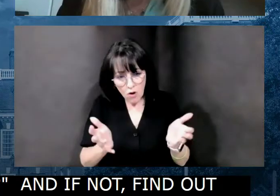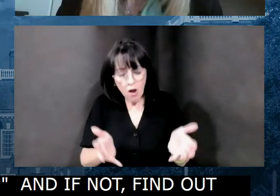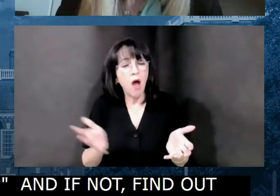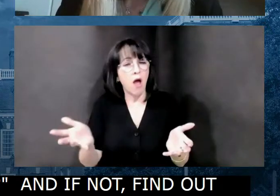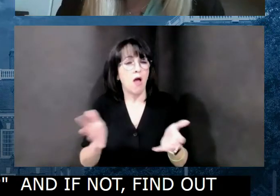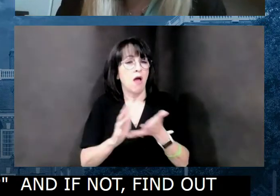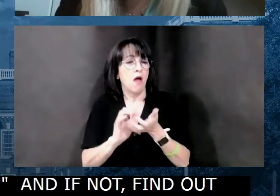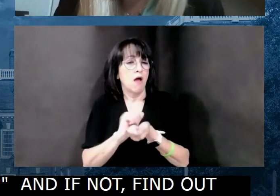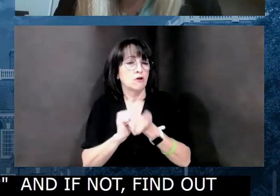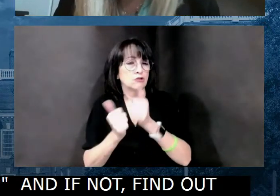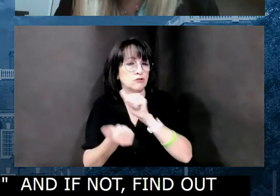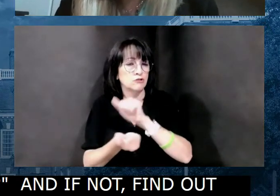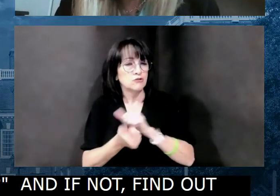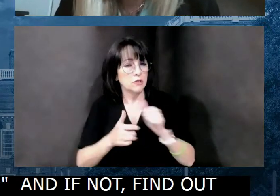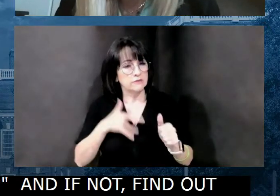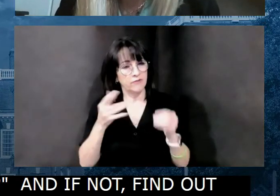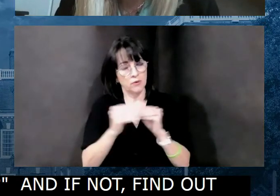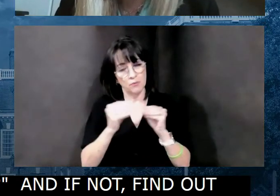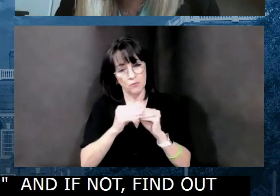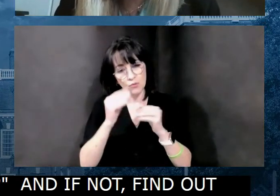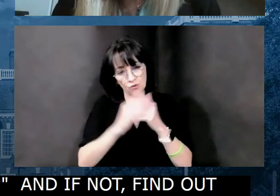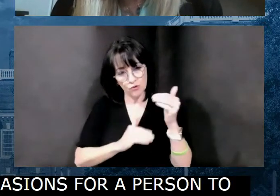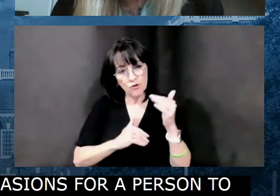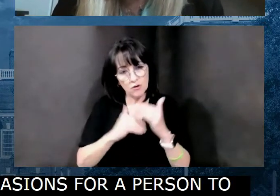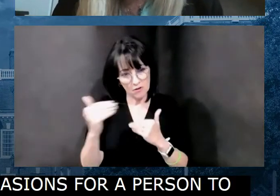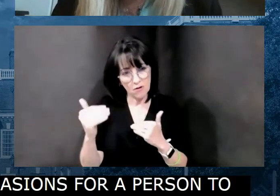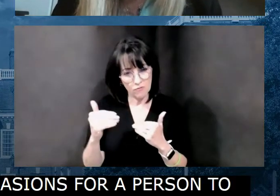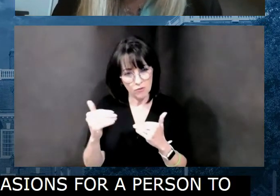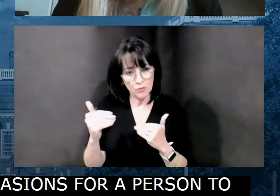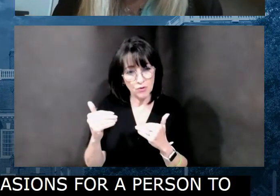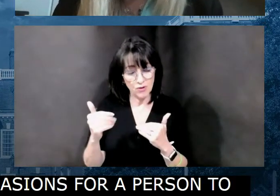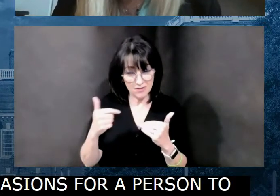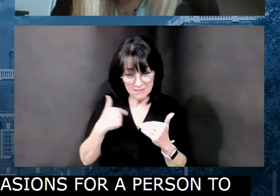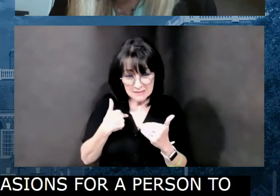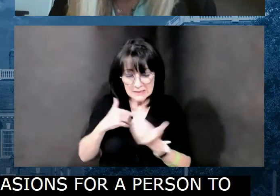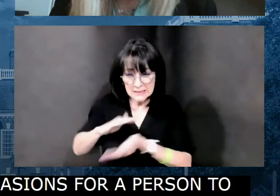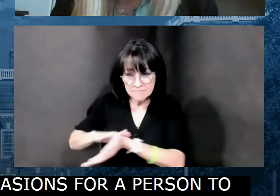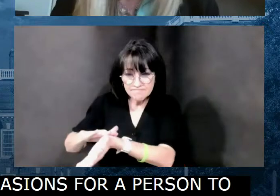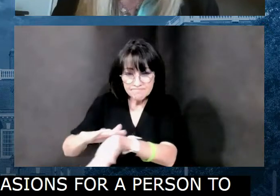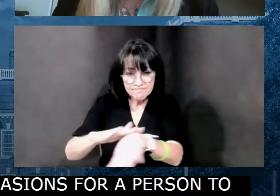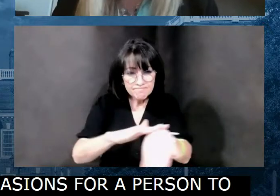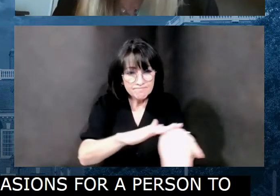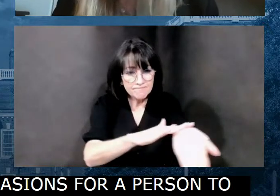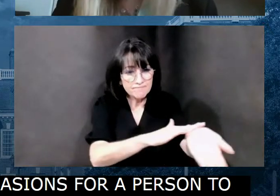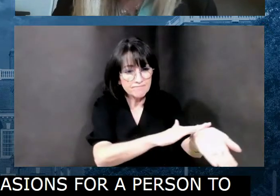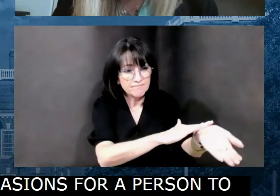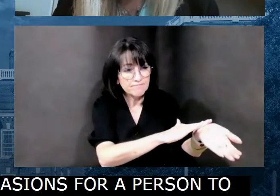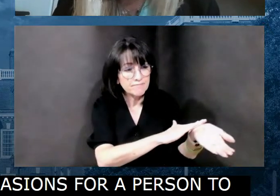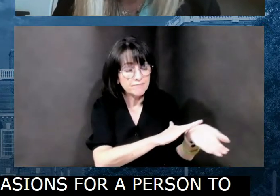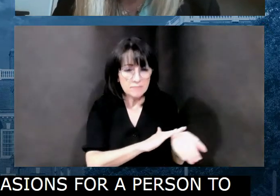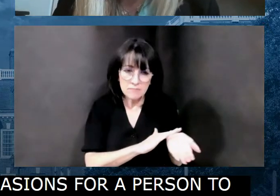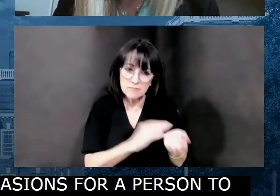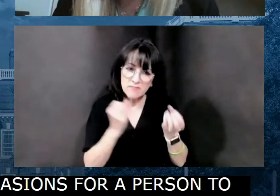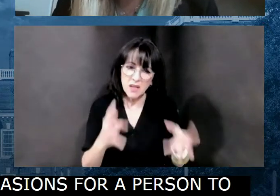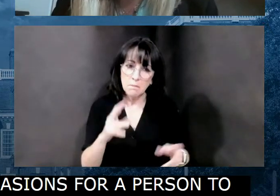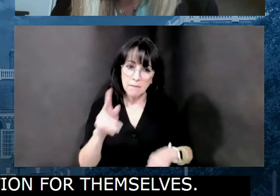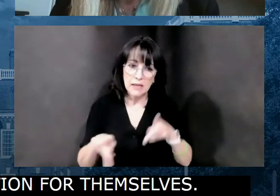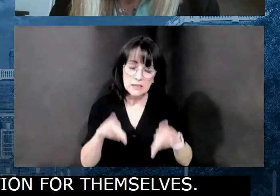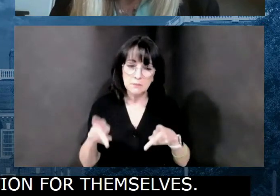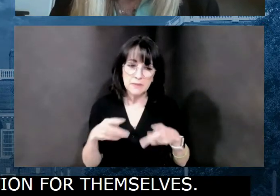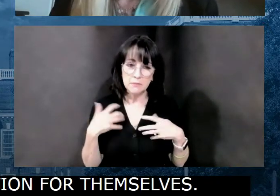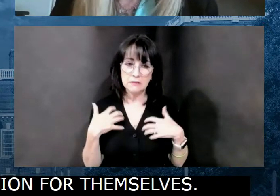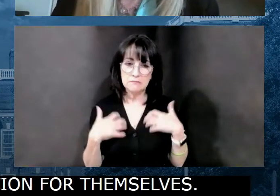And what they are finding and polls are finding is that a lot of folks are reluctant because of things that they have